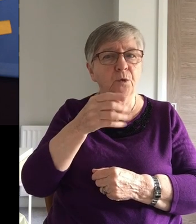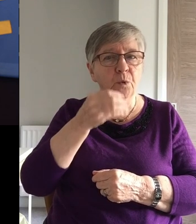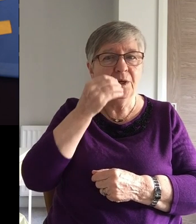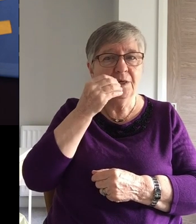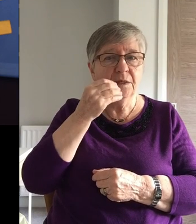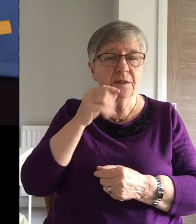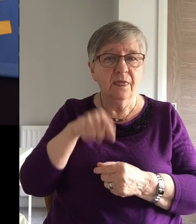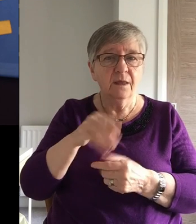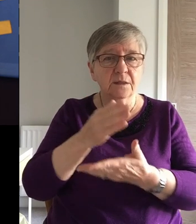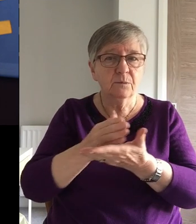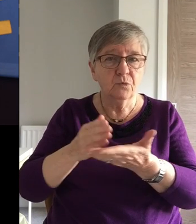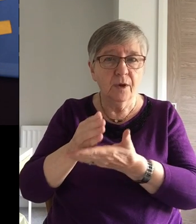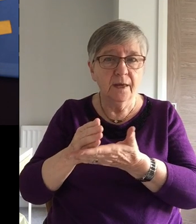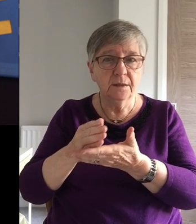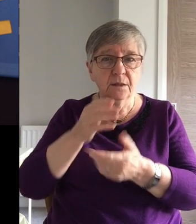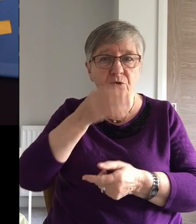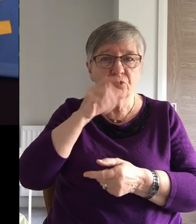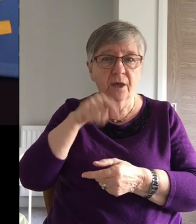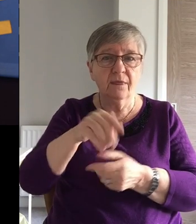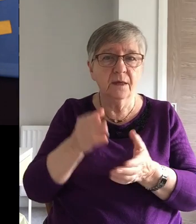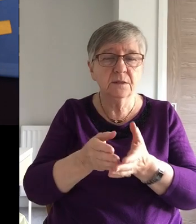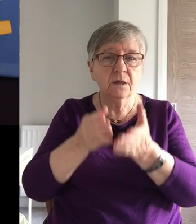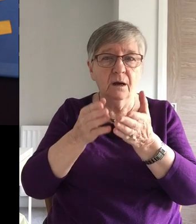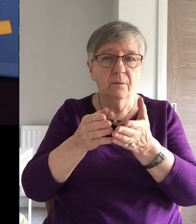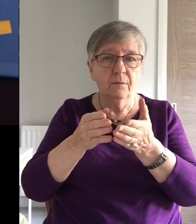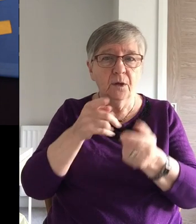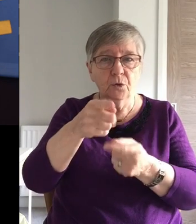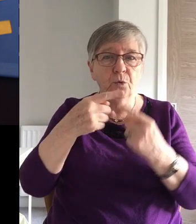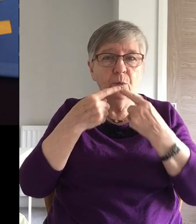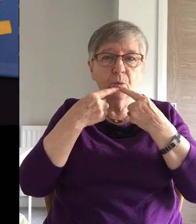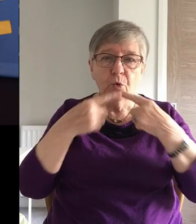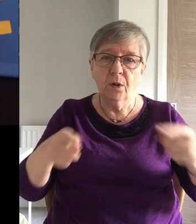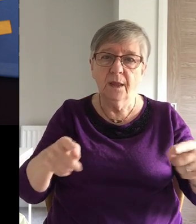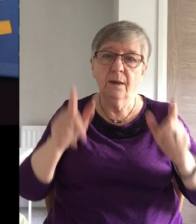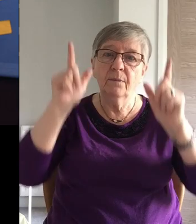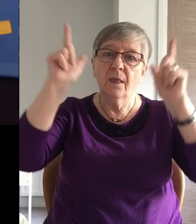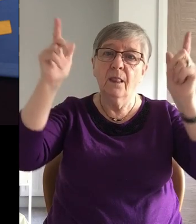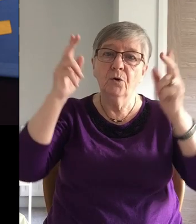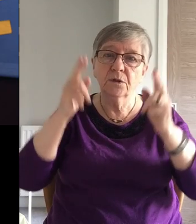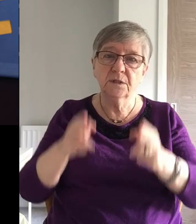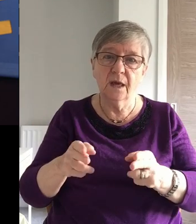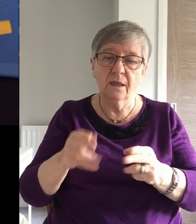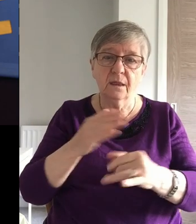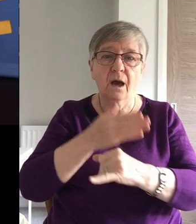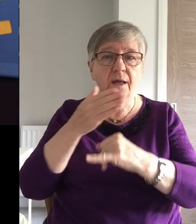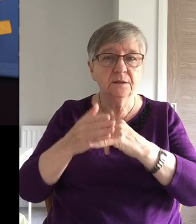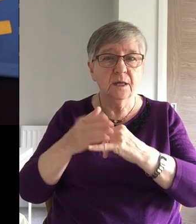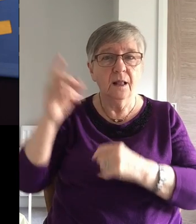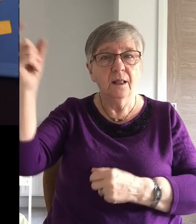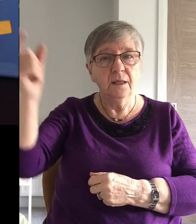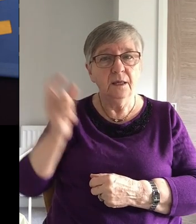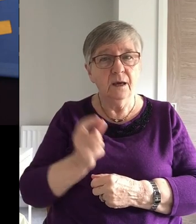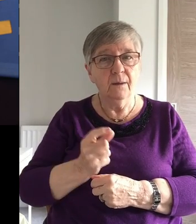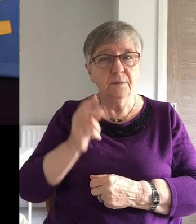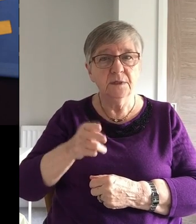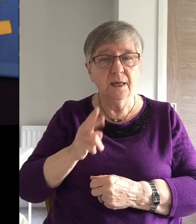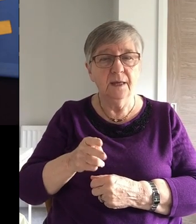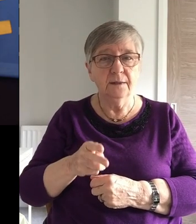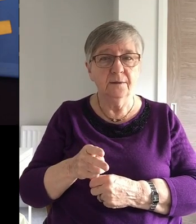this bread and drink this cup, you proclaim the Lord's death until He